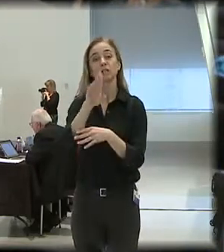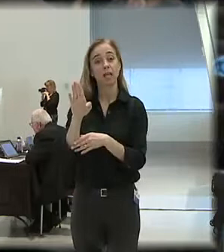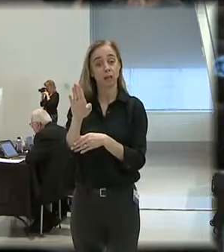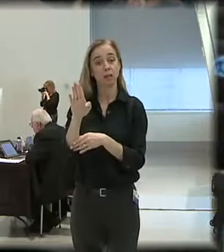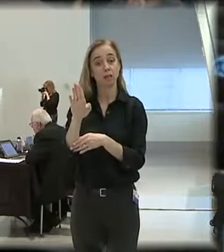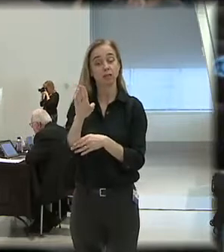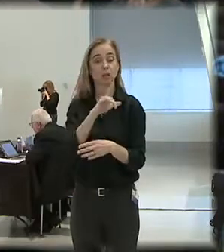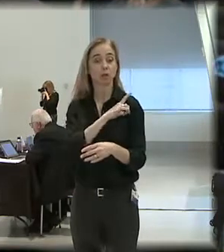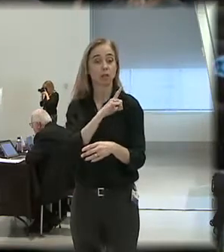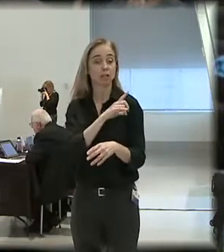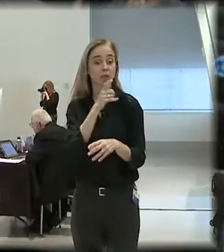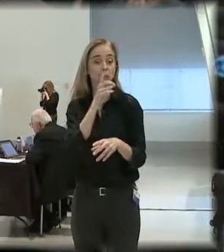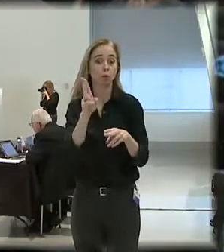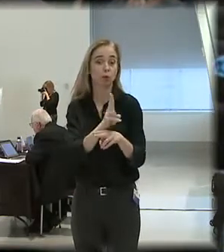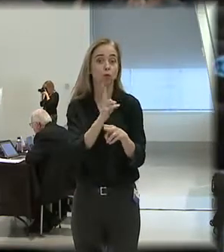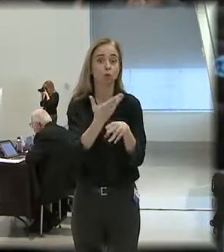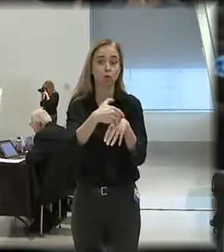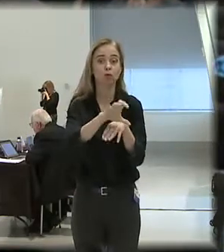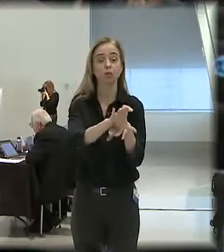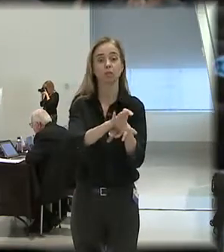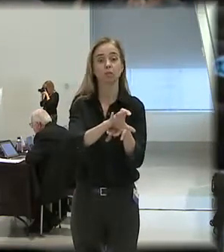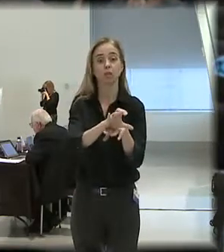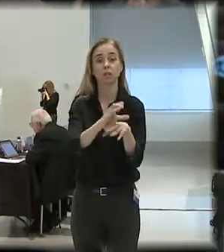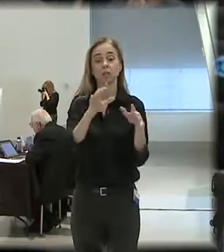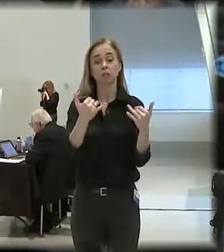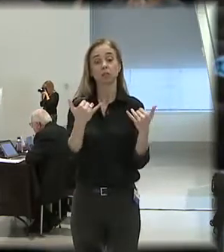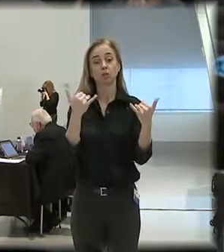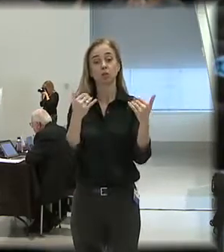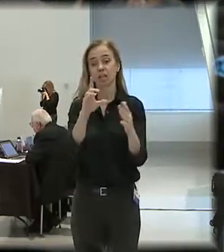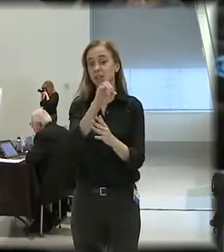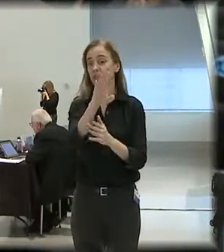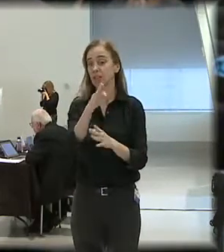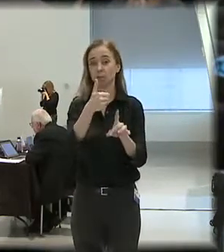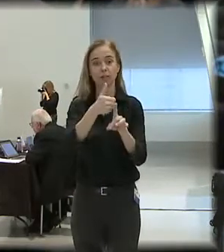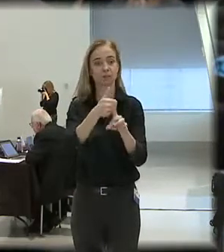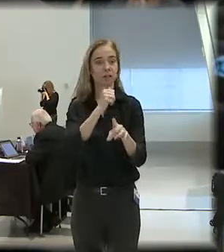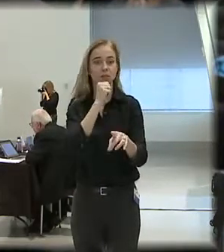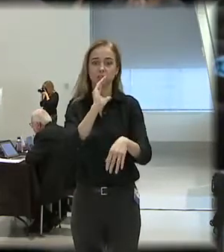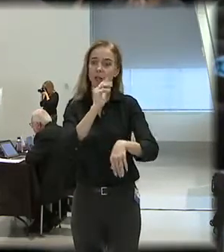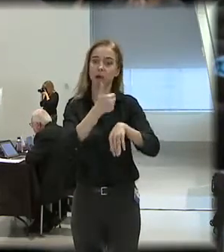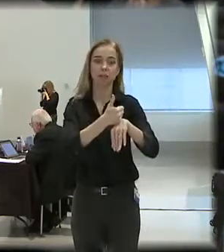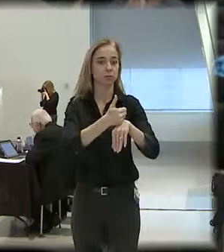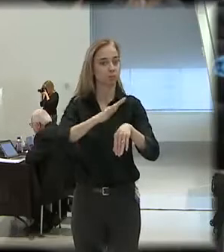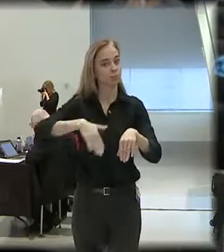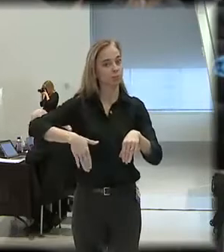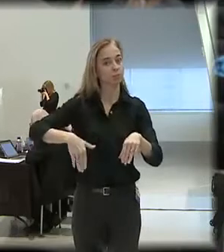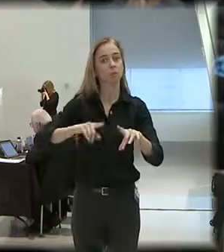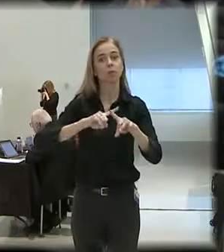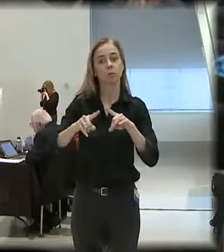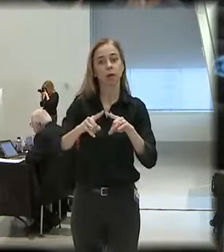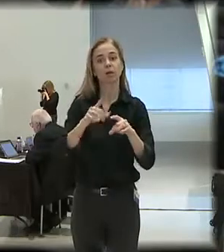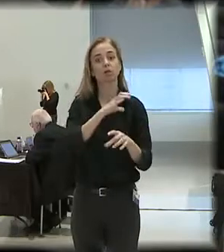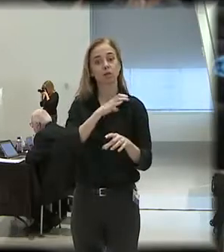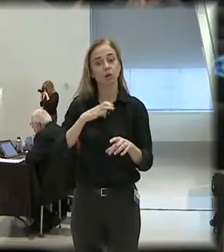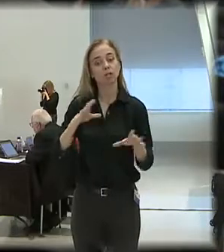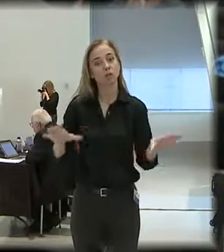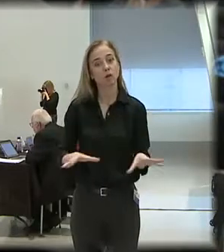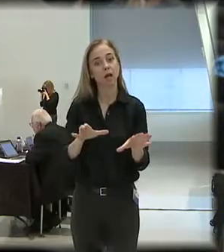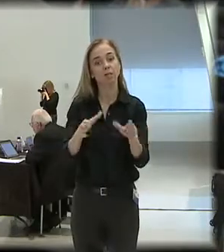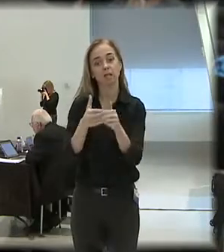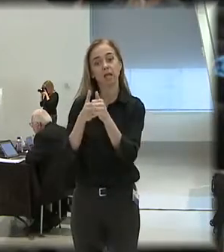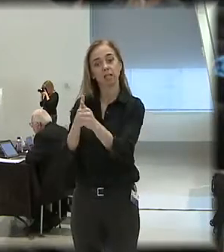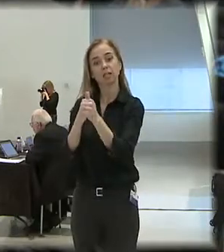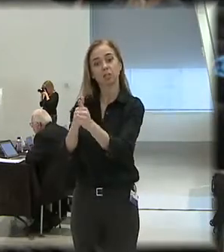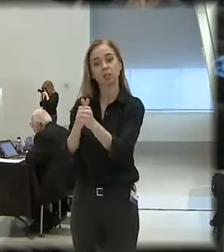on police use of force. As of today, such a database does not exist. Although recent congressional action and leadership from Attorney